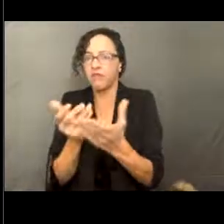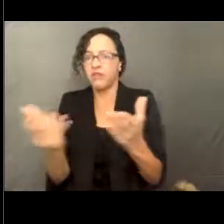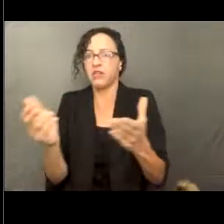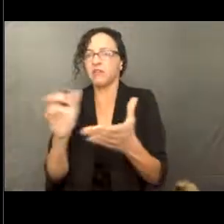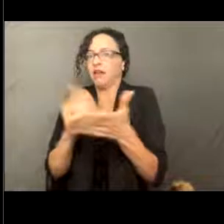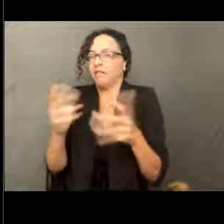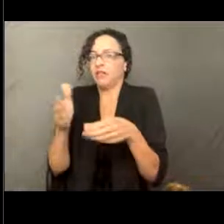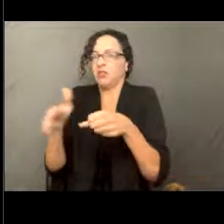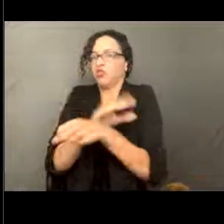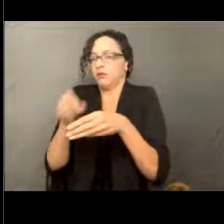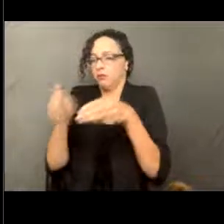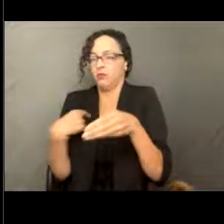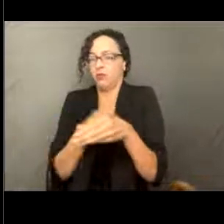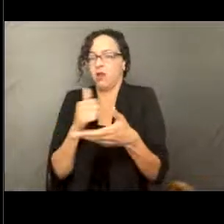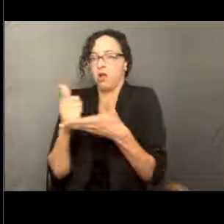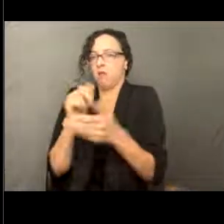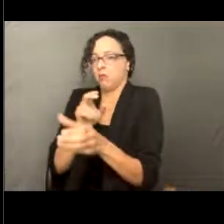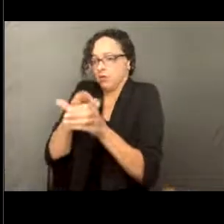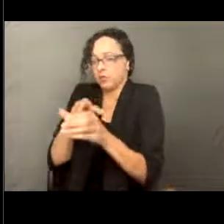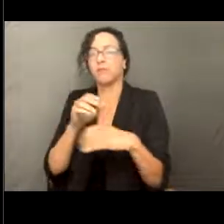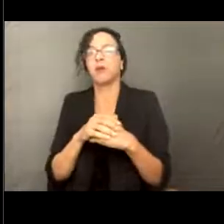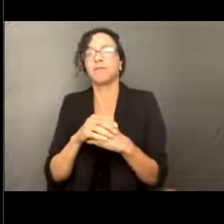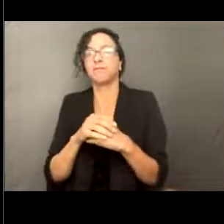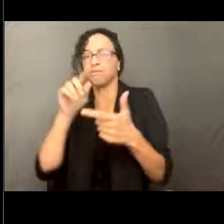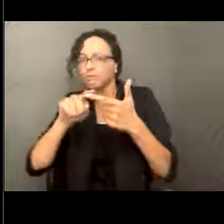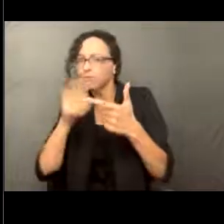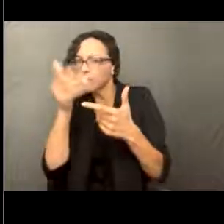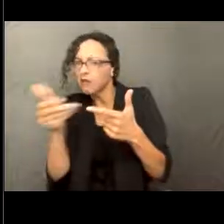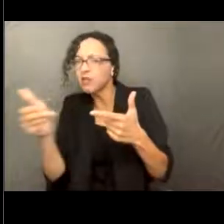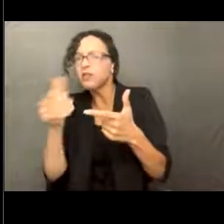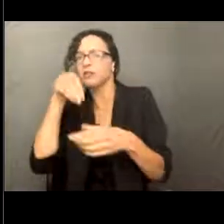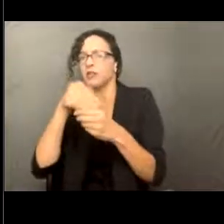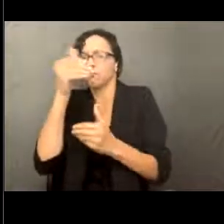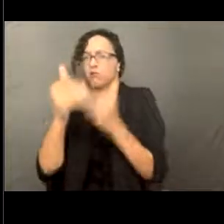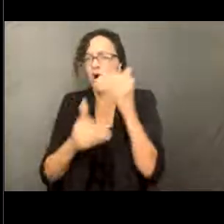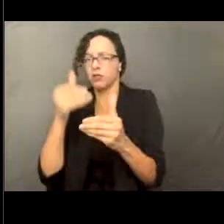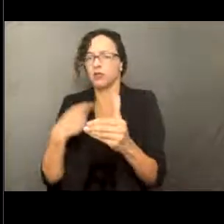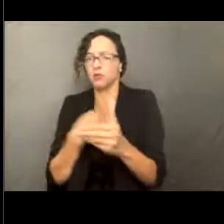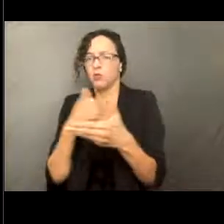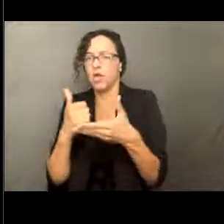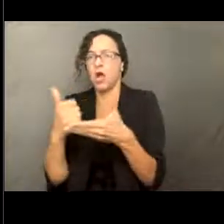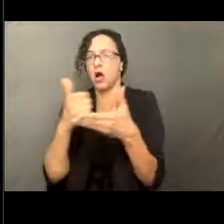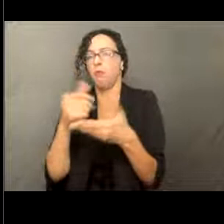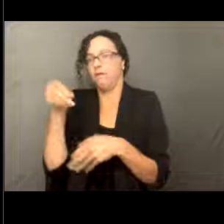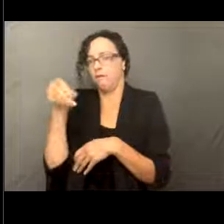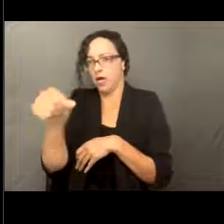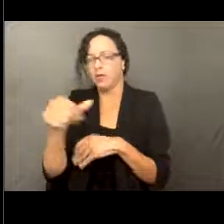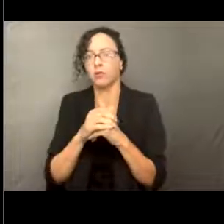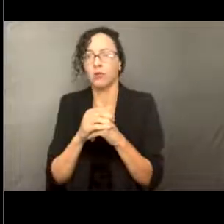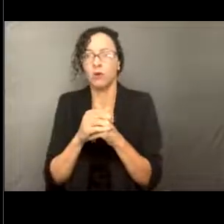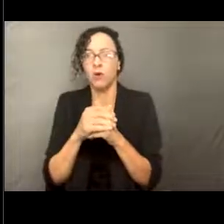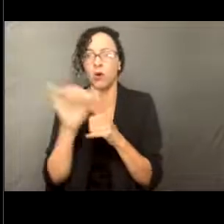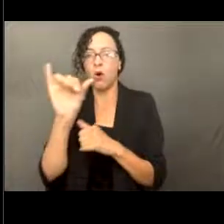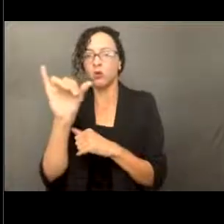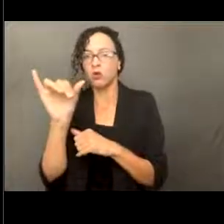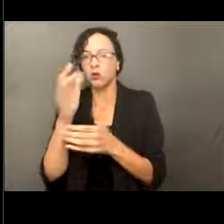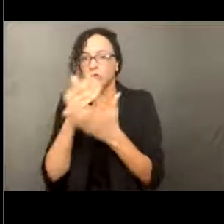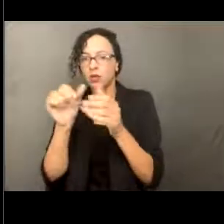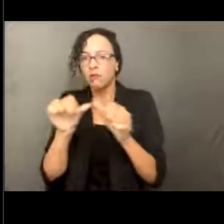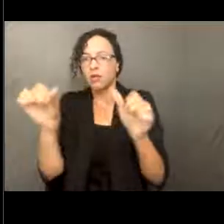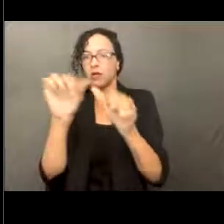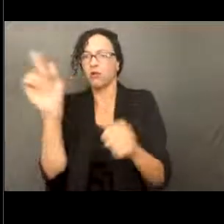helped participate in, the things that are in progress that we helped fund, and then also some areas where there's a clear need for